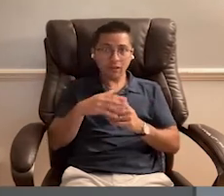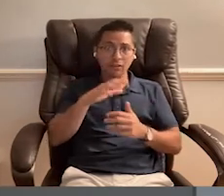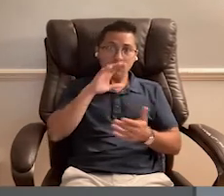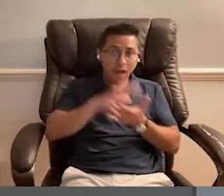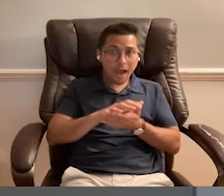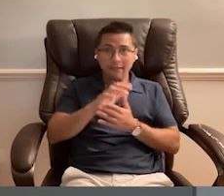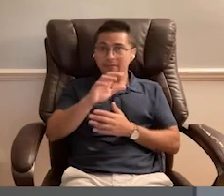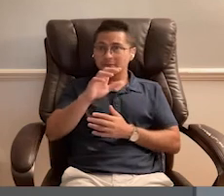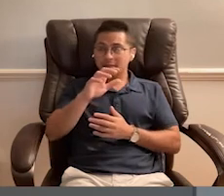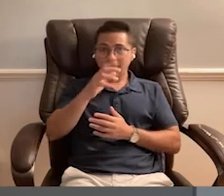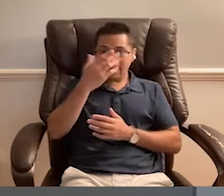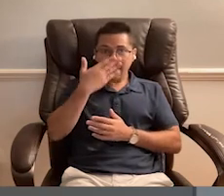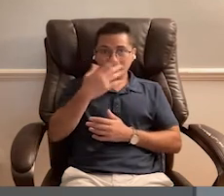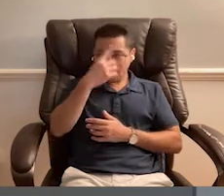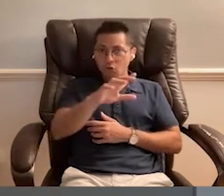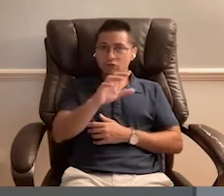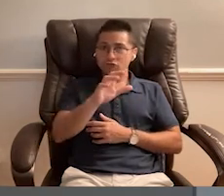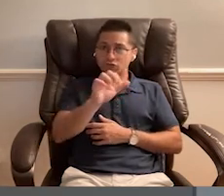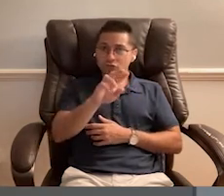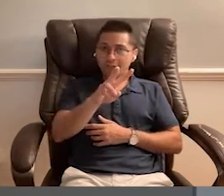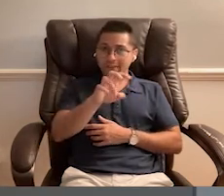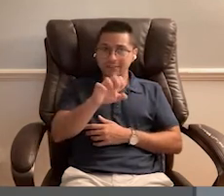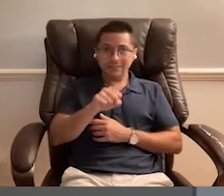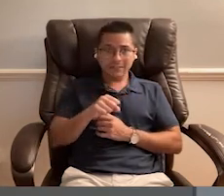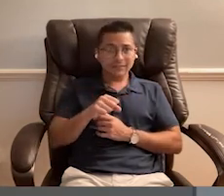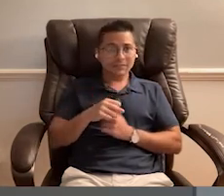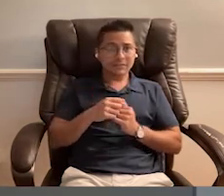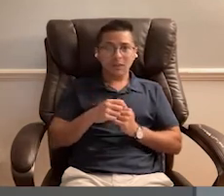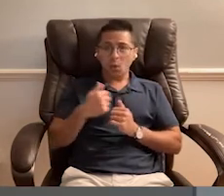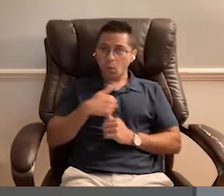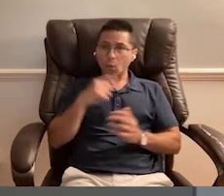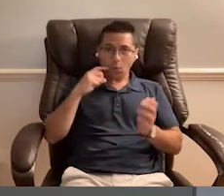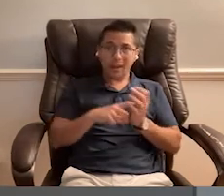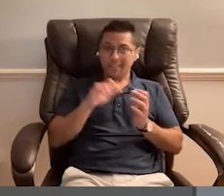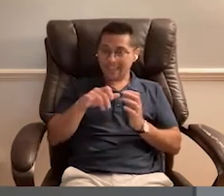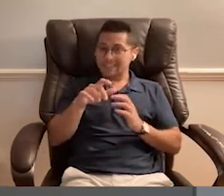who's a veteran, thank you for your service. Wives, spouses of veterans, thank you for your service.